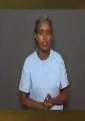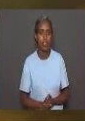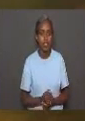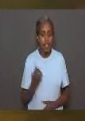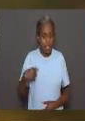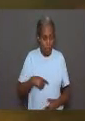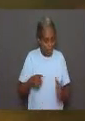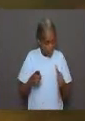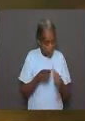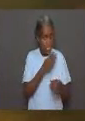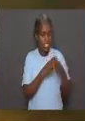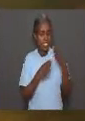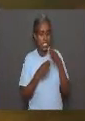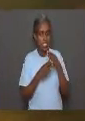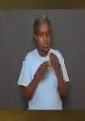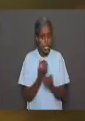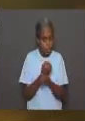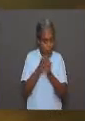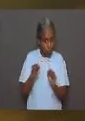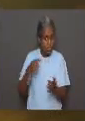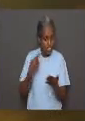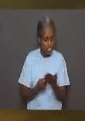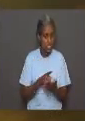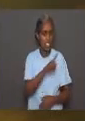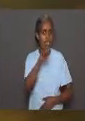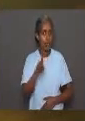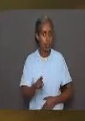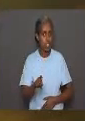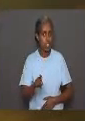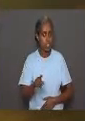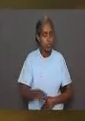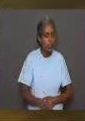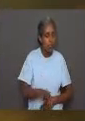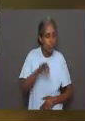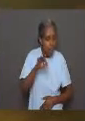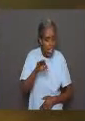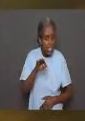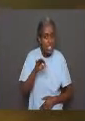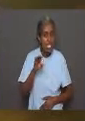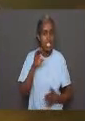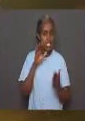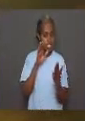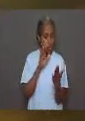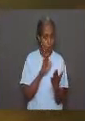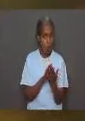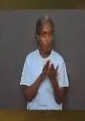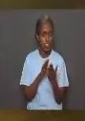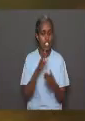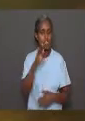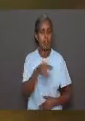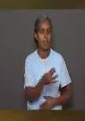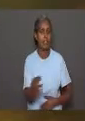Our first step in solving this equation is to find the coefficient